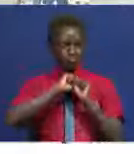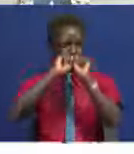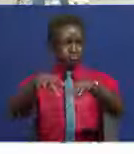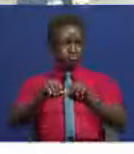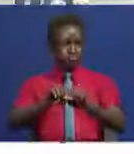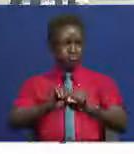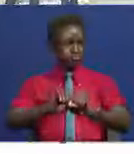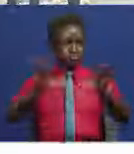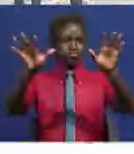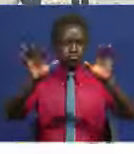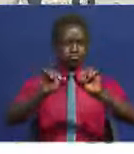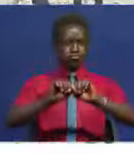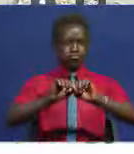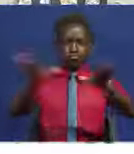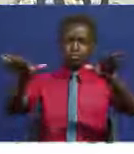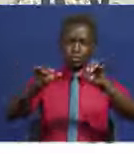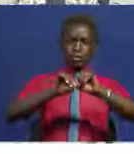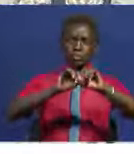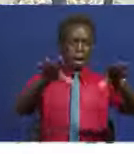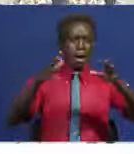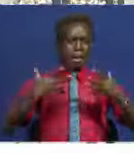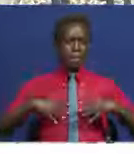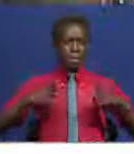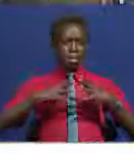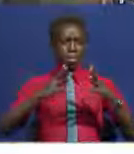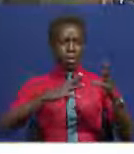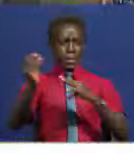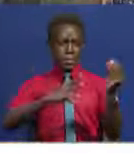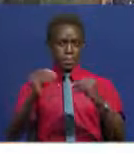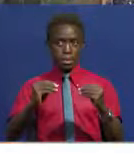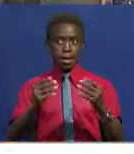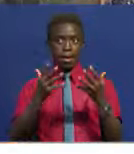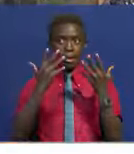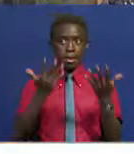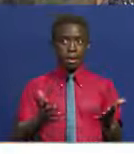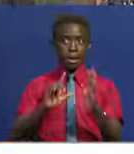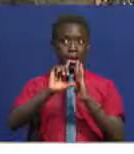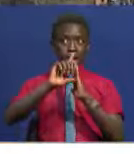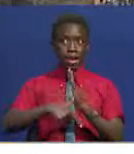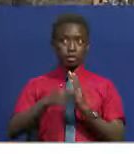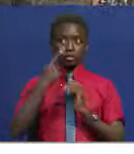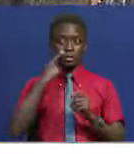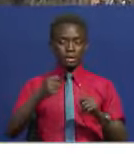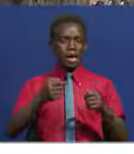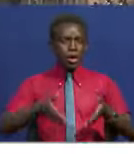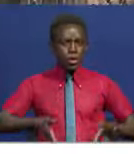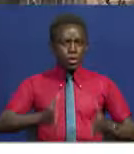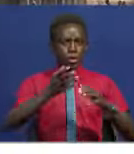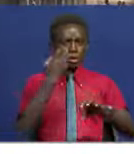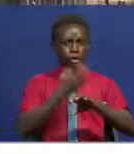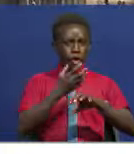some point the protesters let bonfires and Bar ated the roads paralyzing